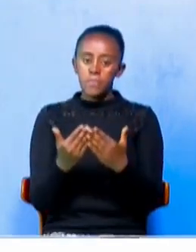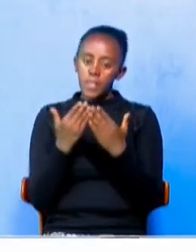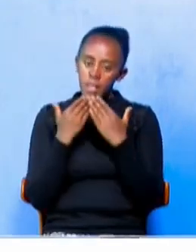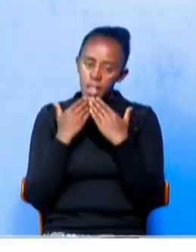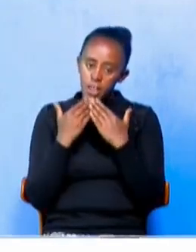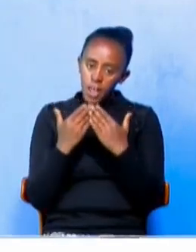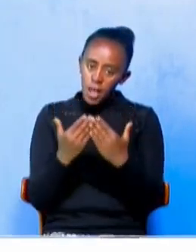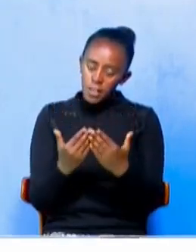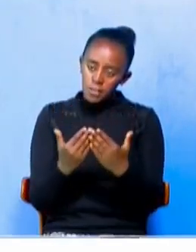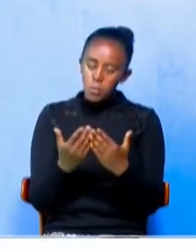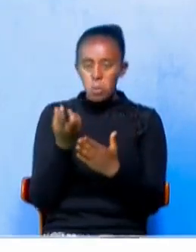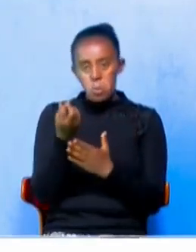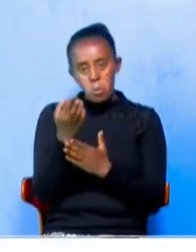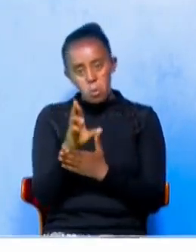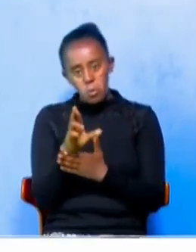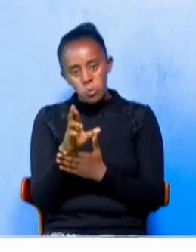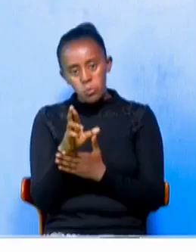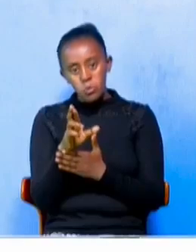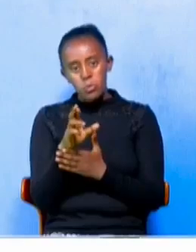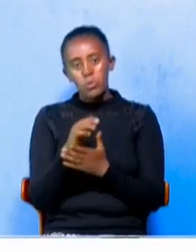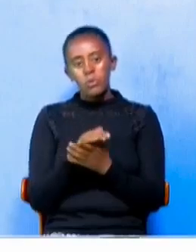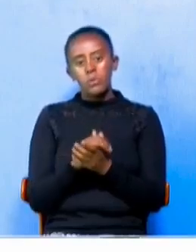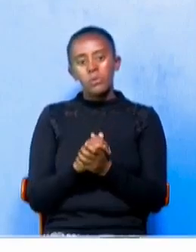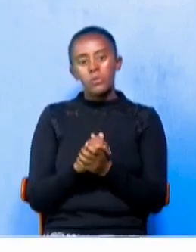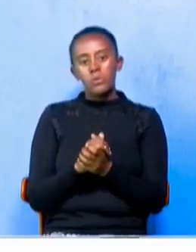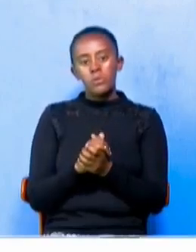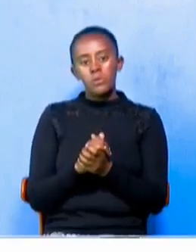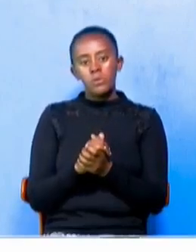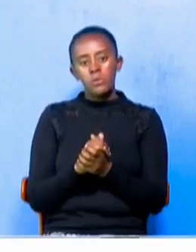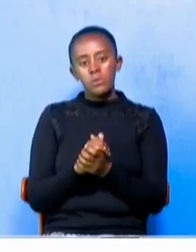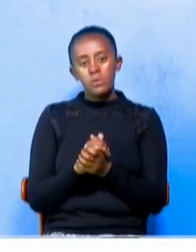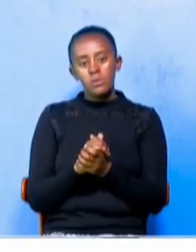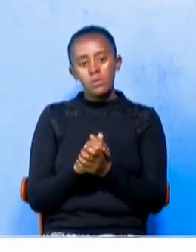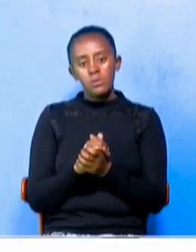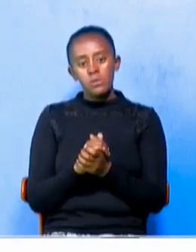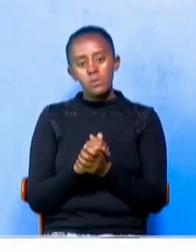Thank him or her.